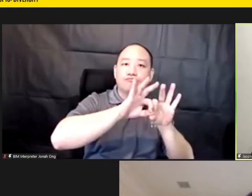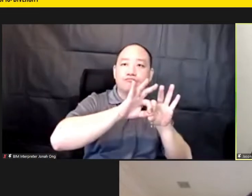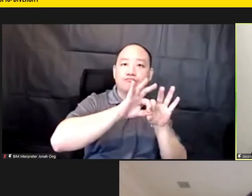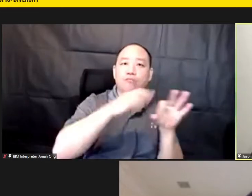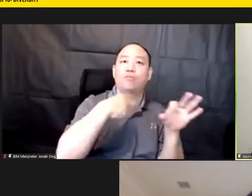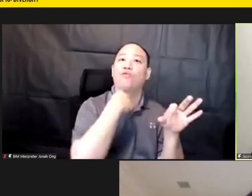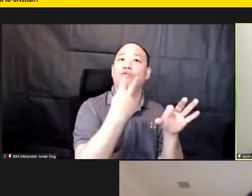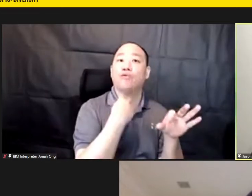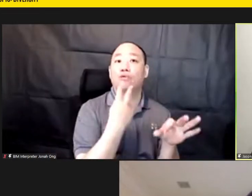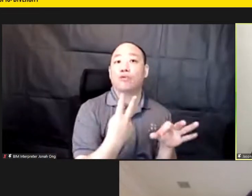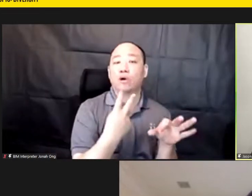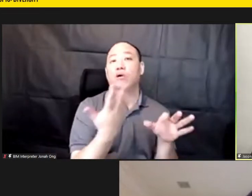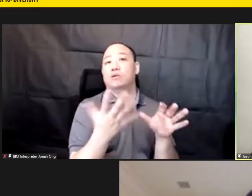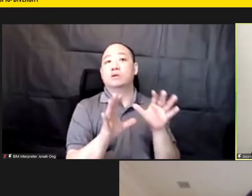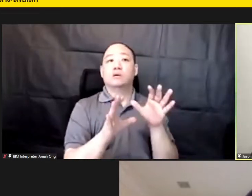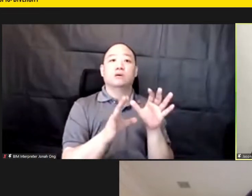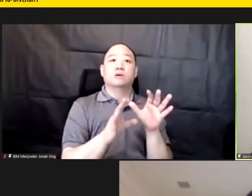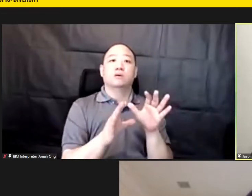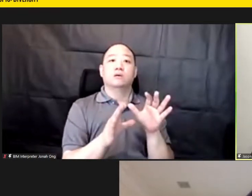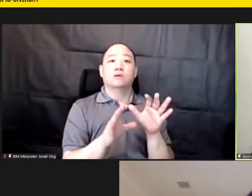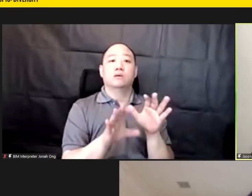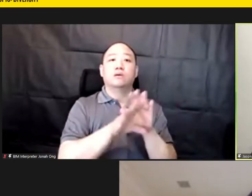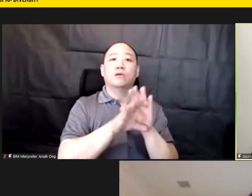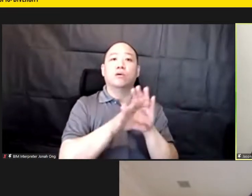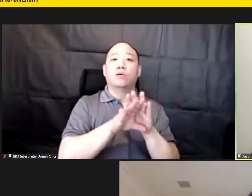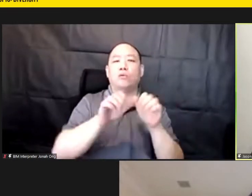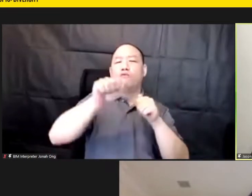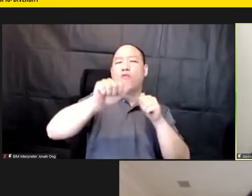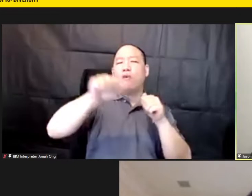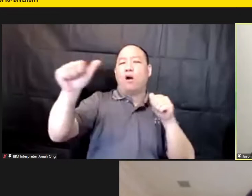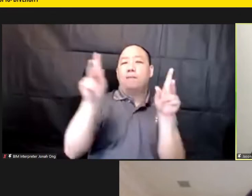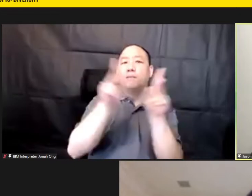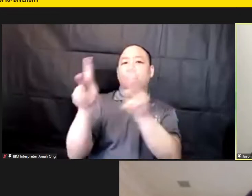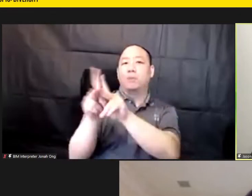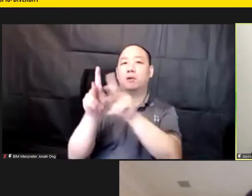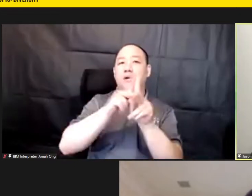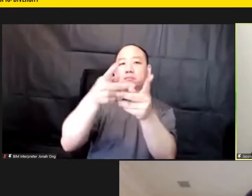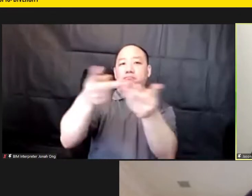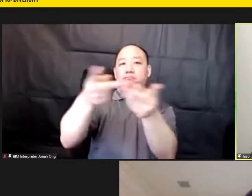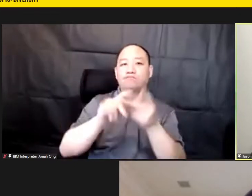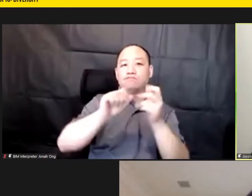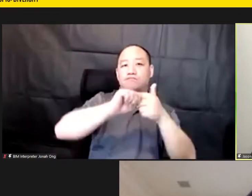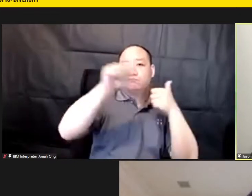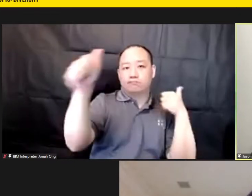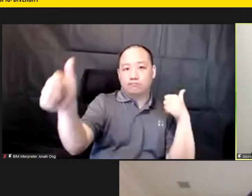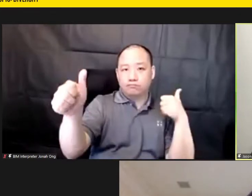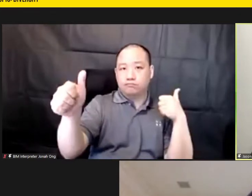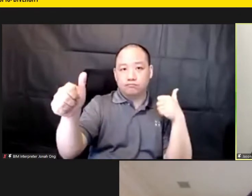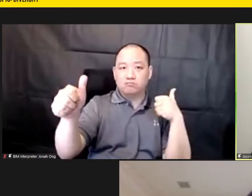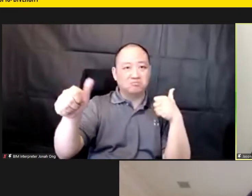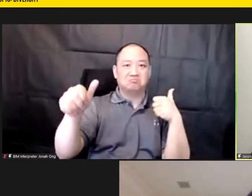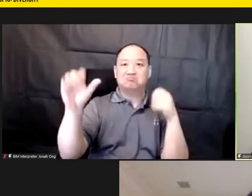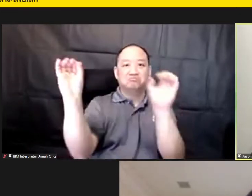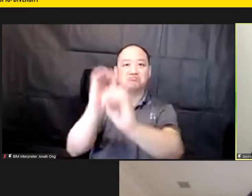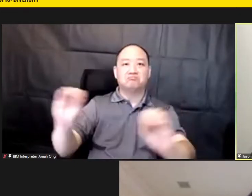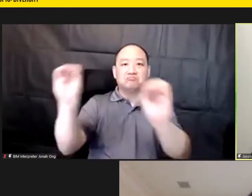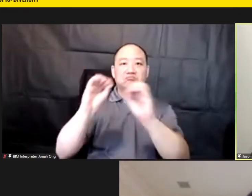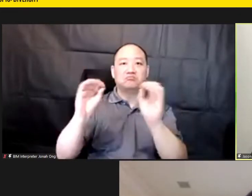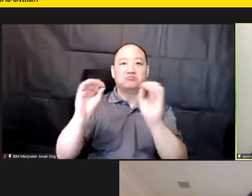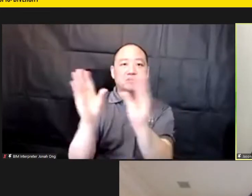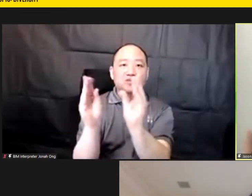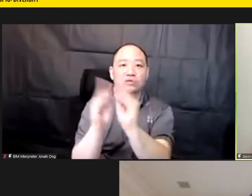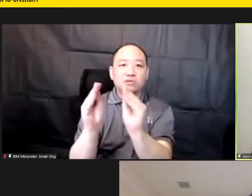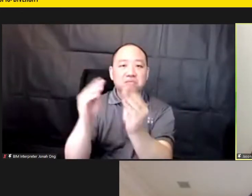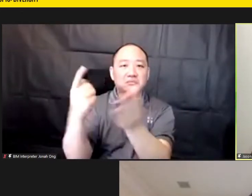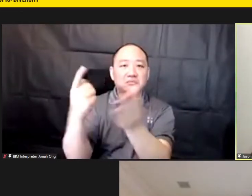means even obviously in rural areas, obviously in spaces that oftentimes don't even have these conversations, right? That